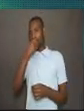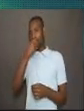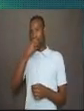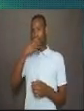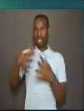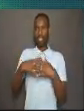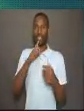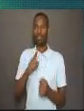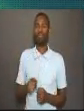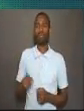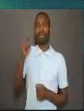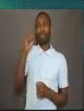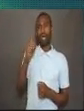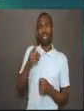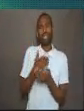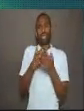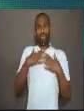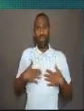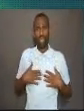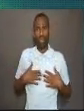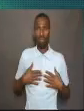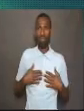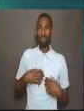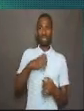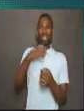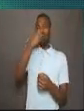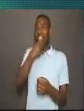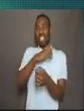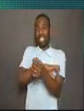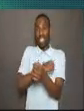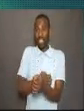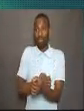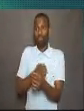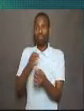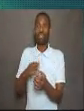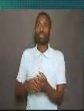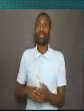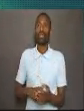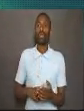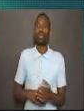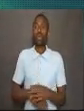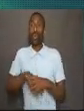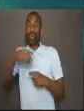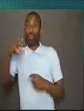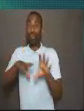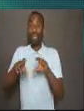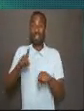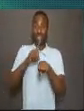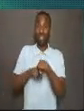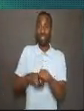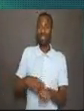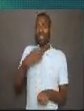body is expending heat energy at the same time the heat sink